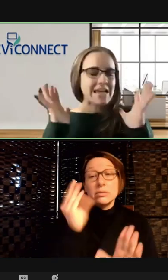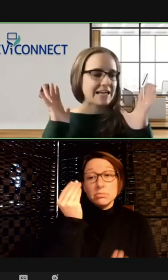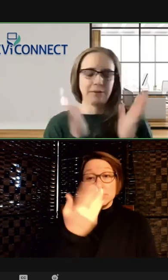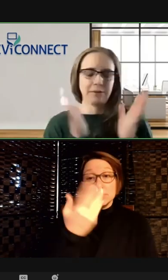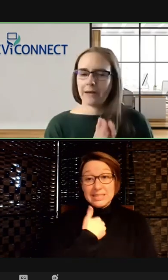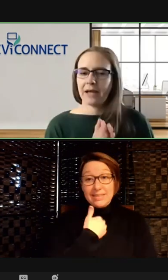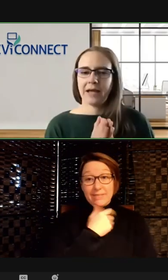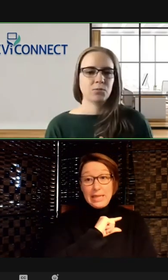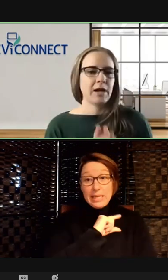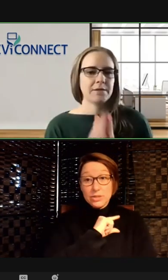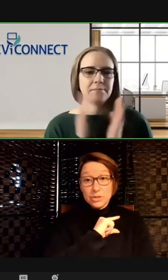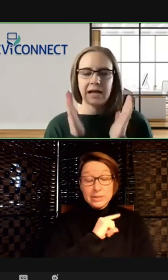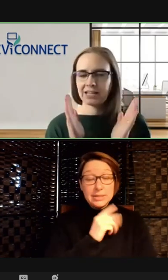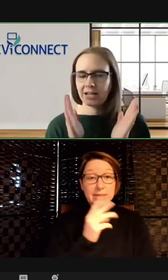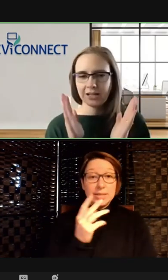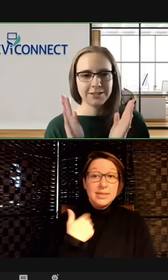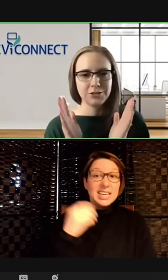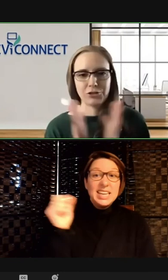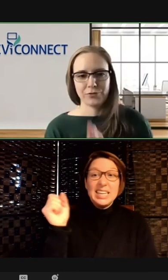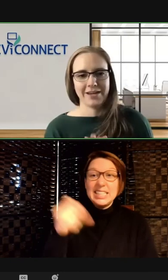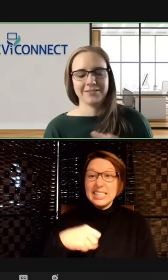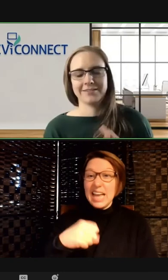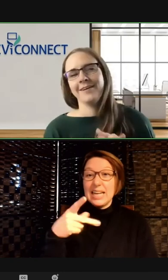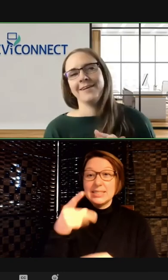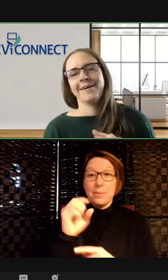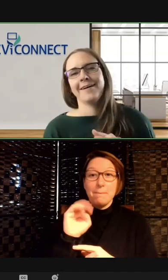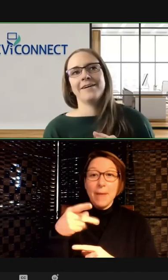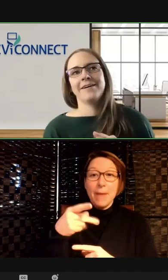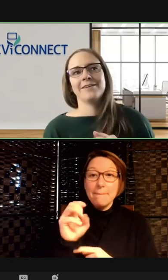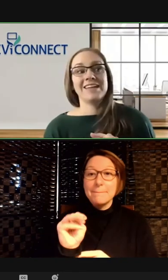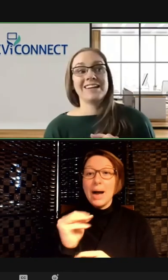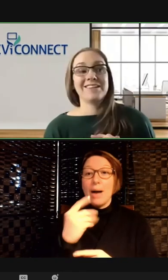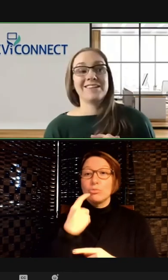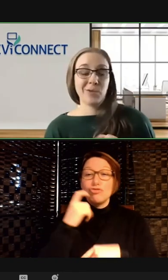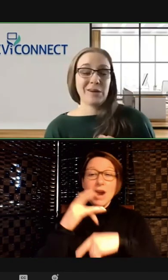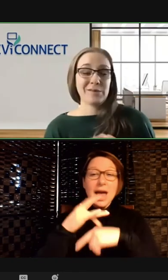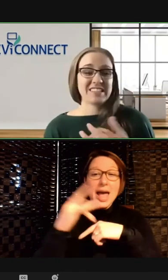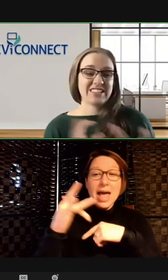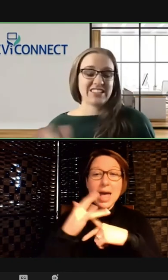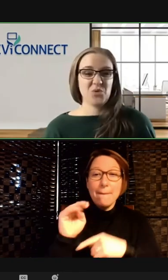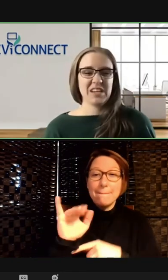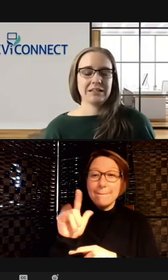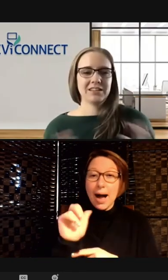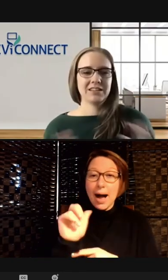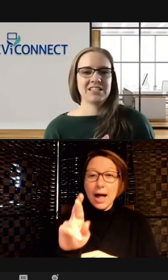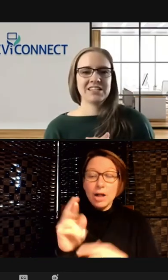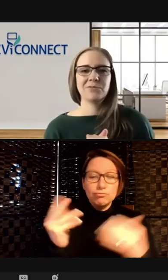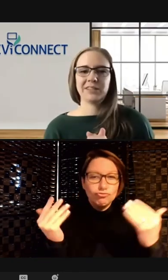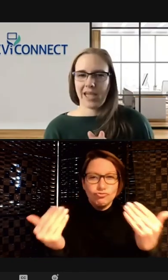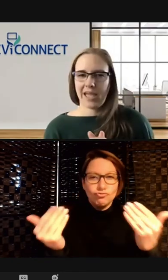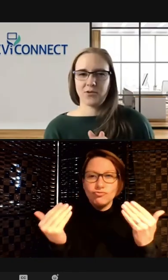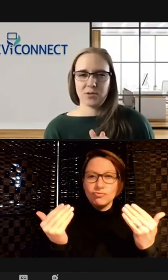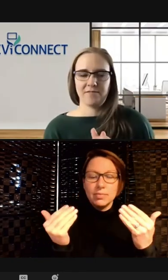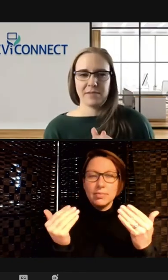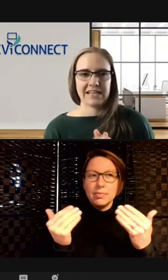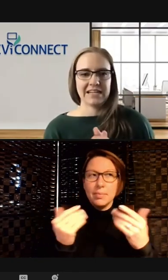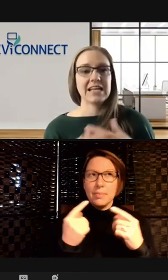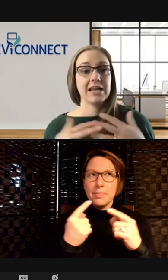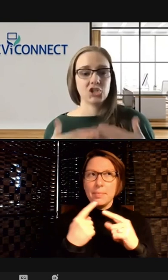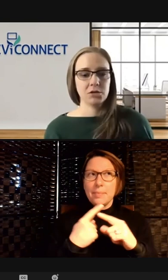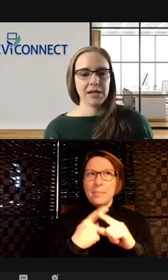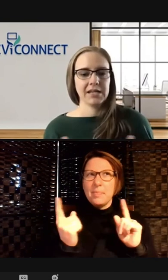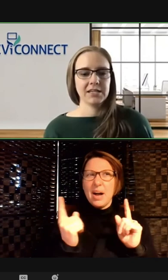I was like, yes, pom-poms, red mylar, let's do this. And what I was doing didn't really have a whole lot